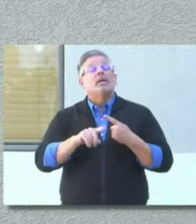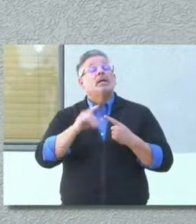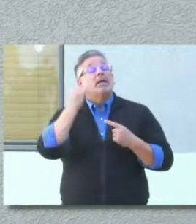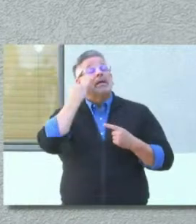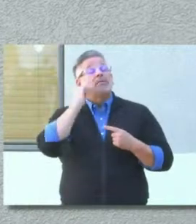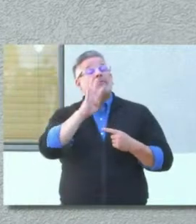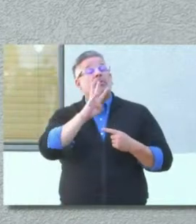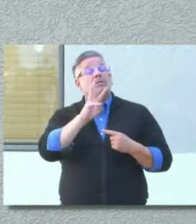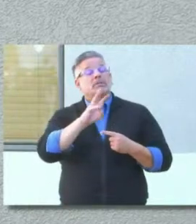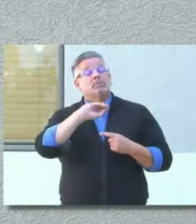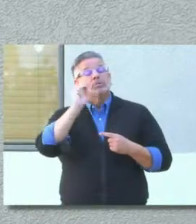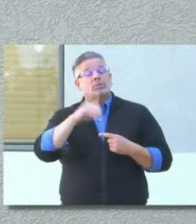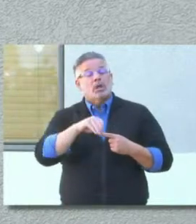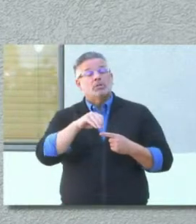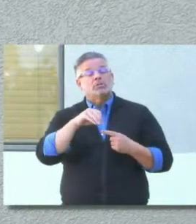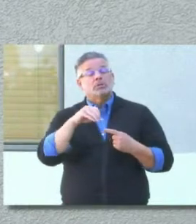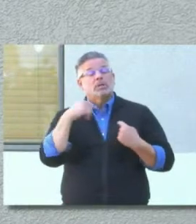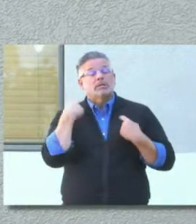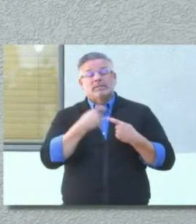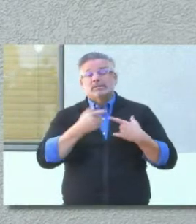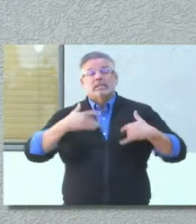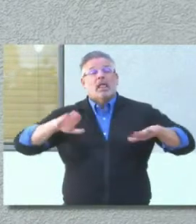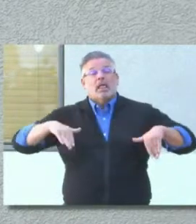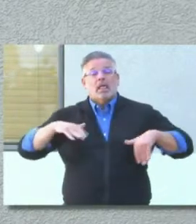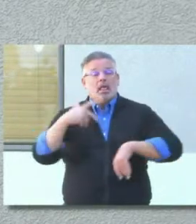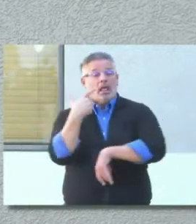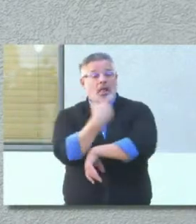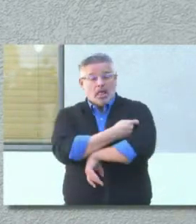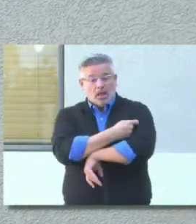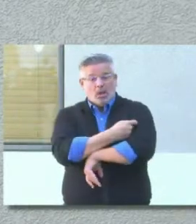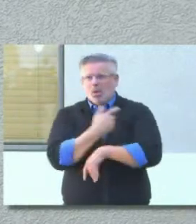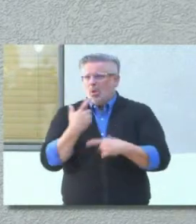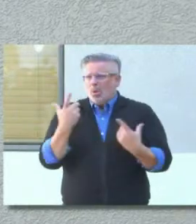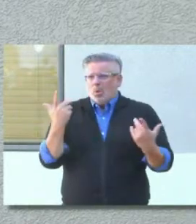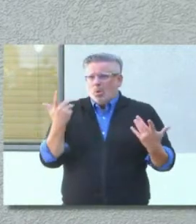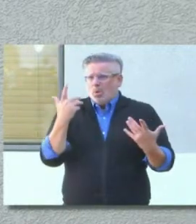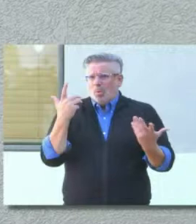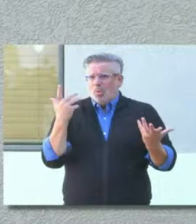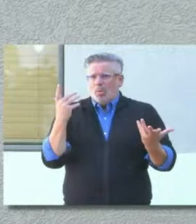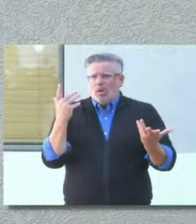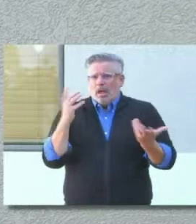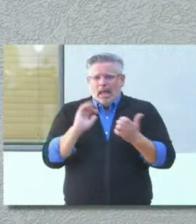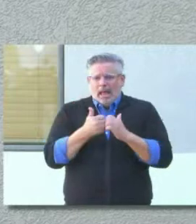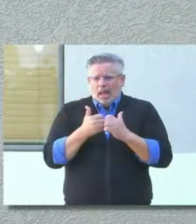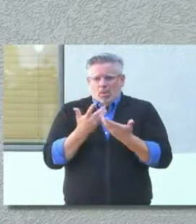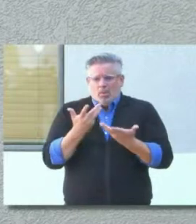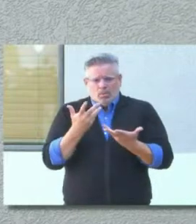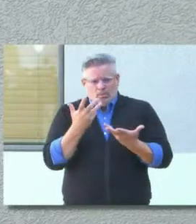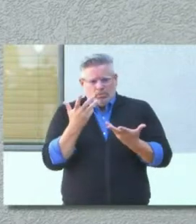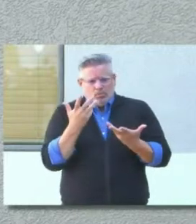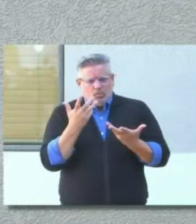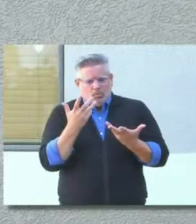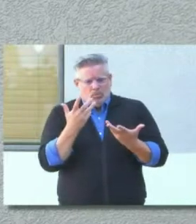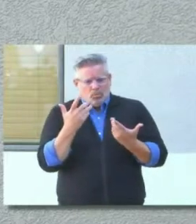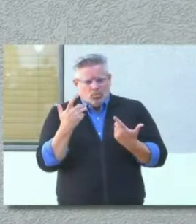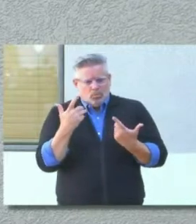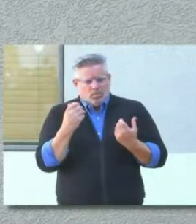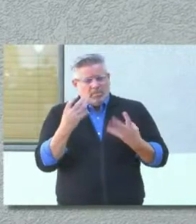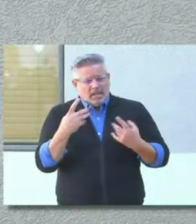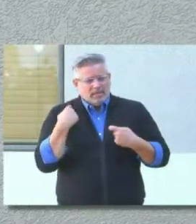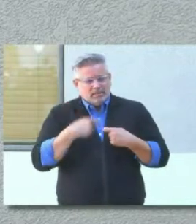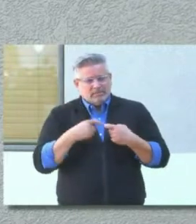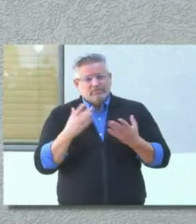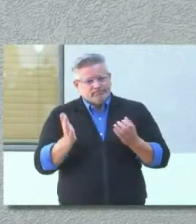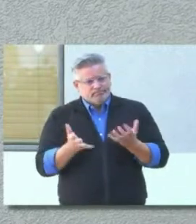If 46% of Latinos are still not vaccinated in California, what do you think we're missing? Or, because I know there's a lot of